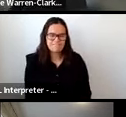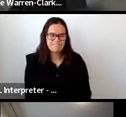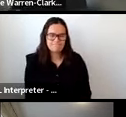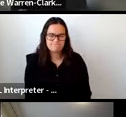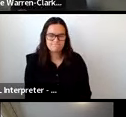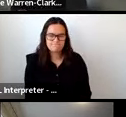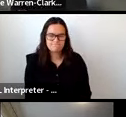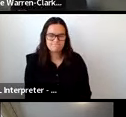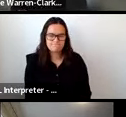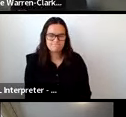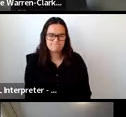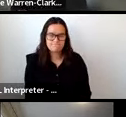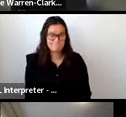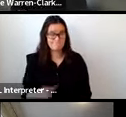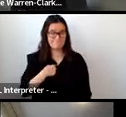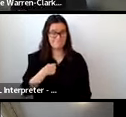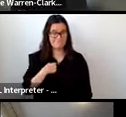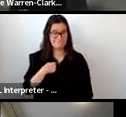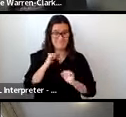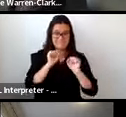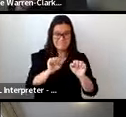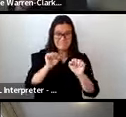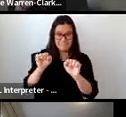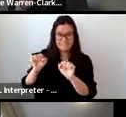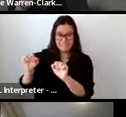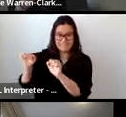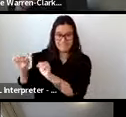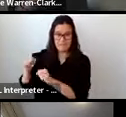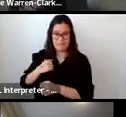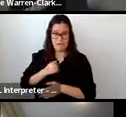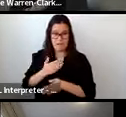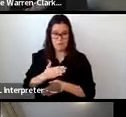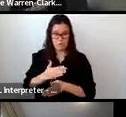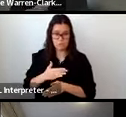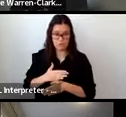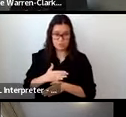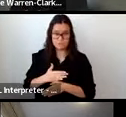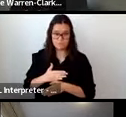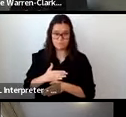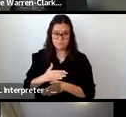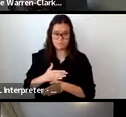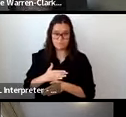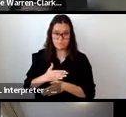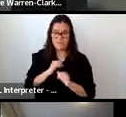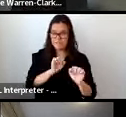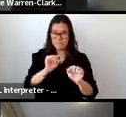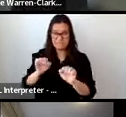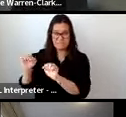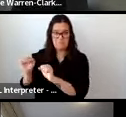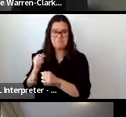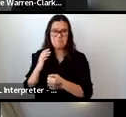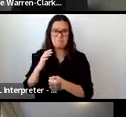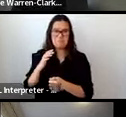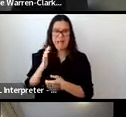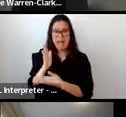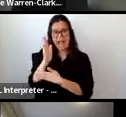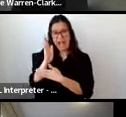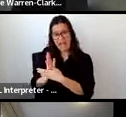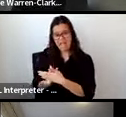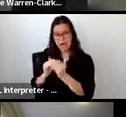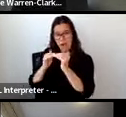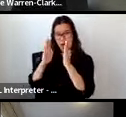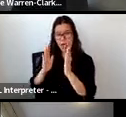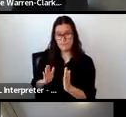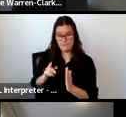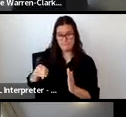that I modify in my work history have been Aotearoa Housing New Zealand